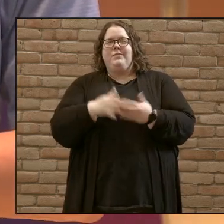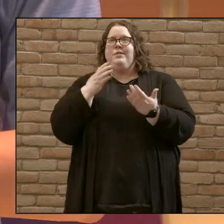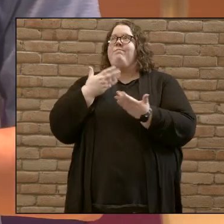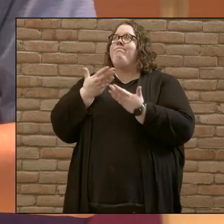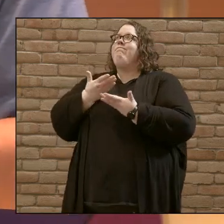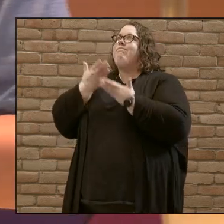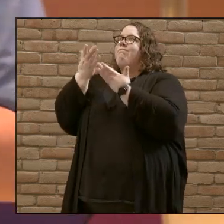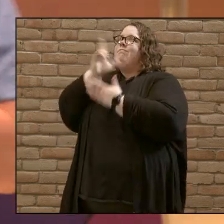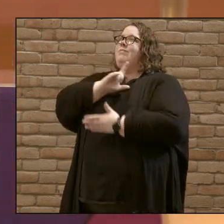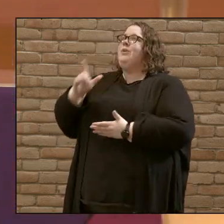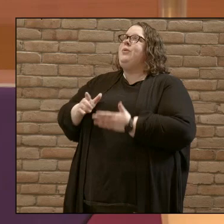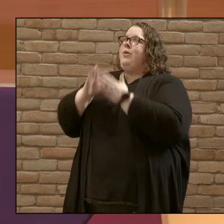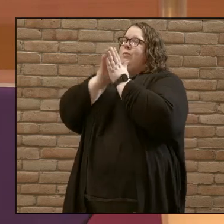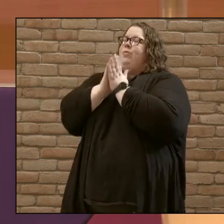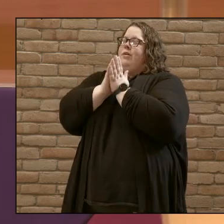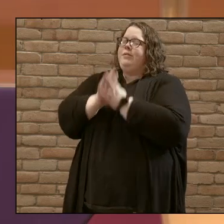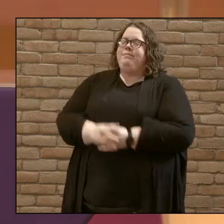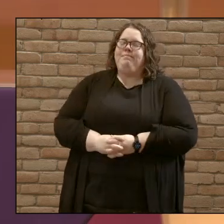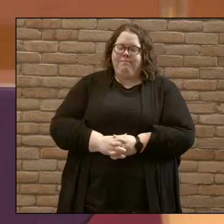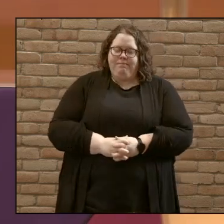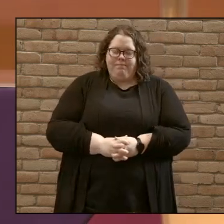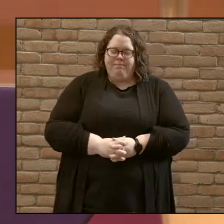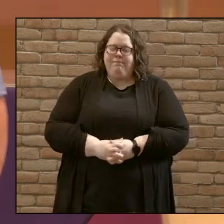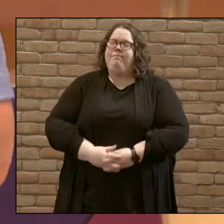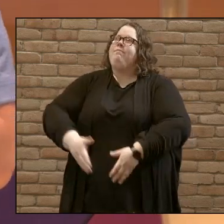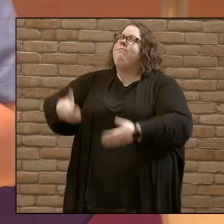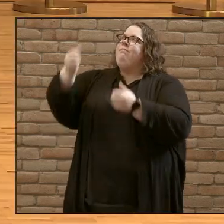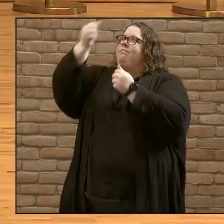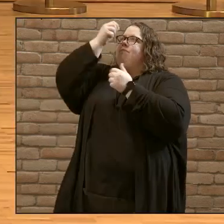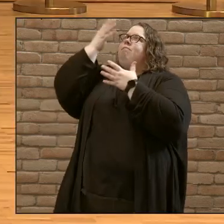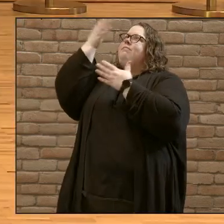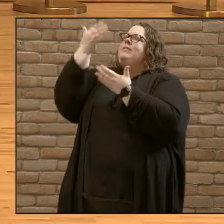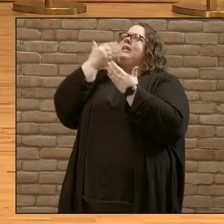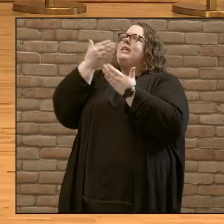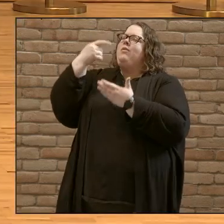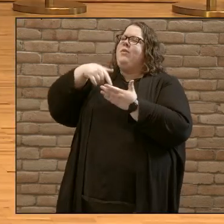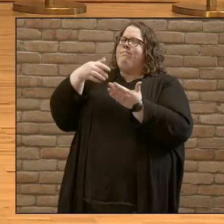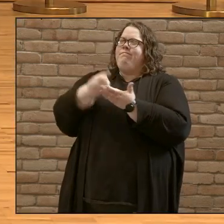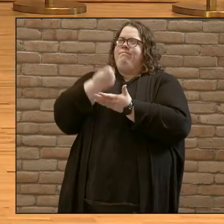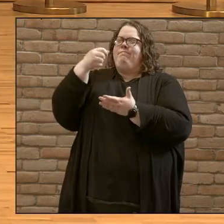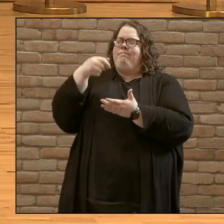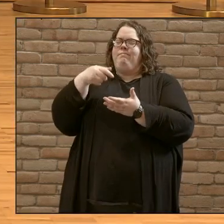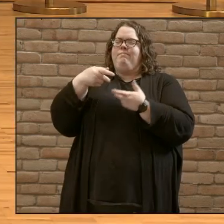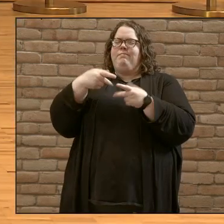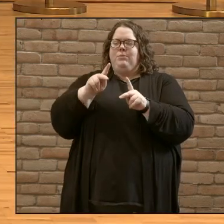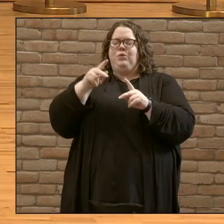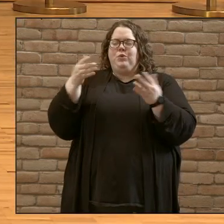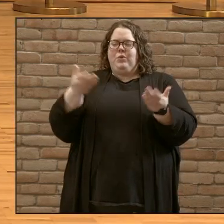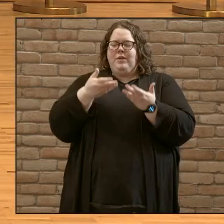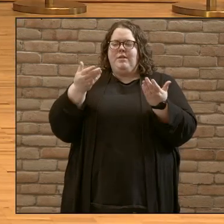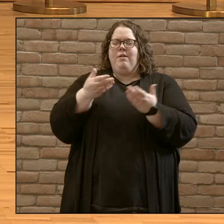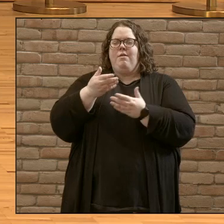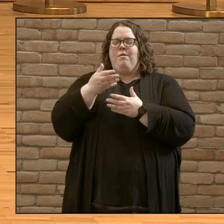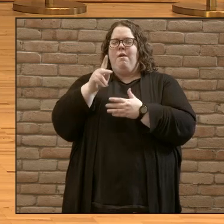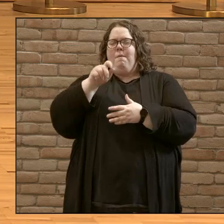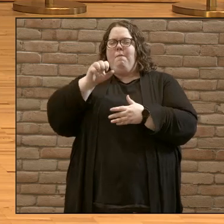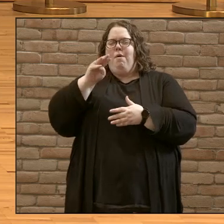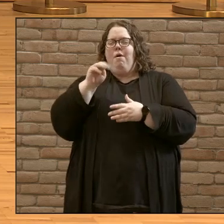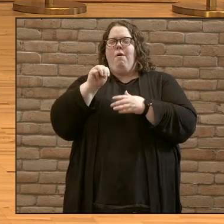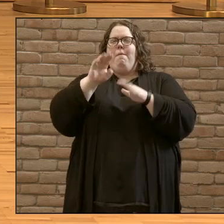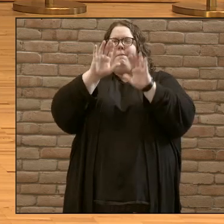prayer. Father, we thank you for the opportunity on this Palm Sunday that we have to gather together as your people,